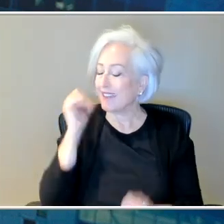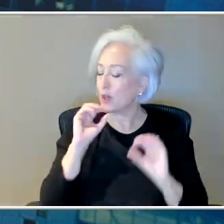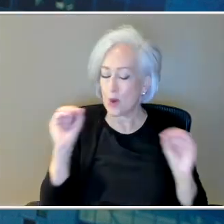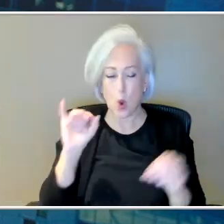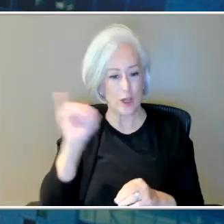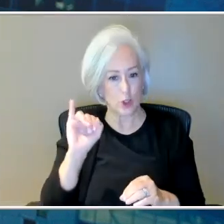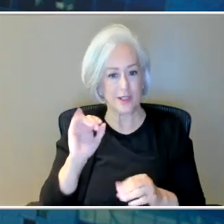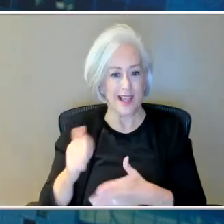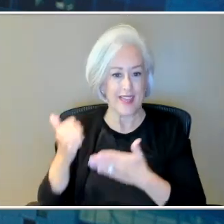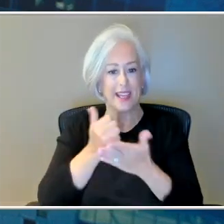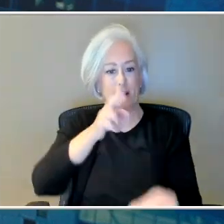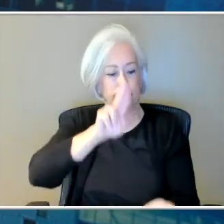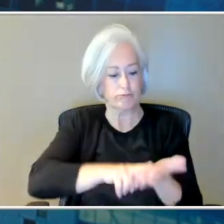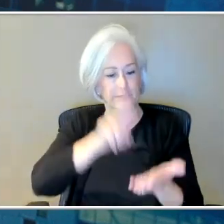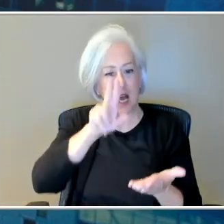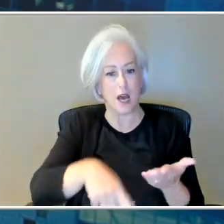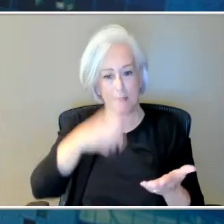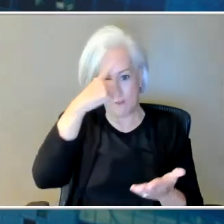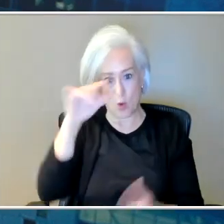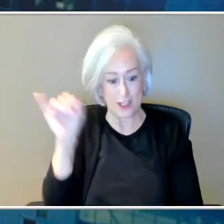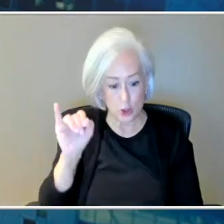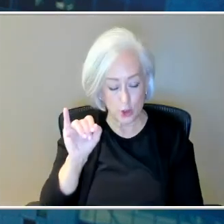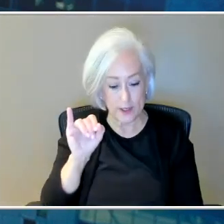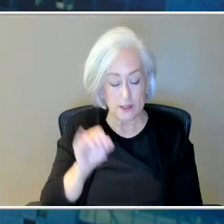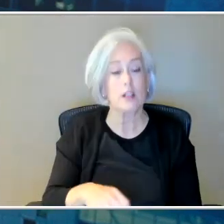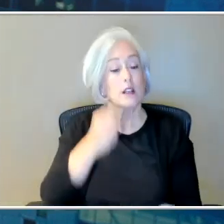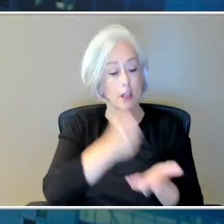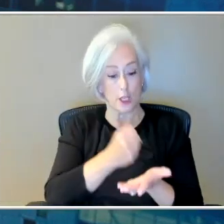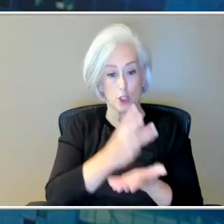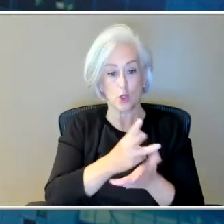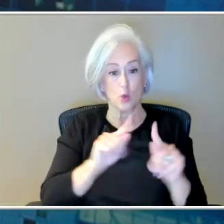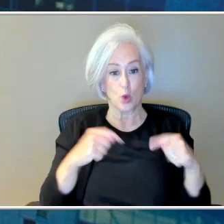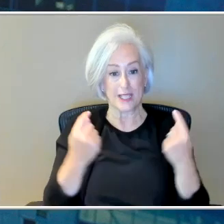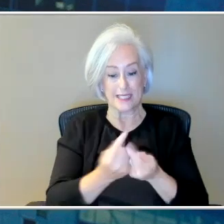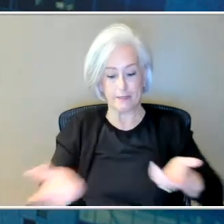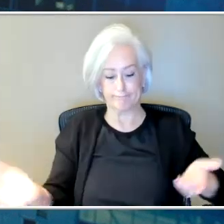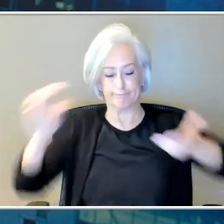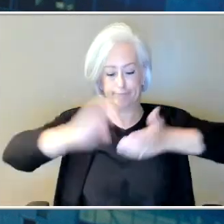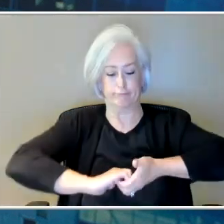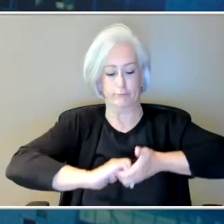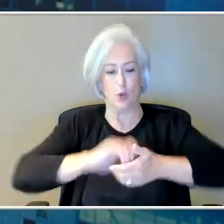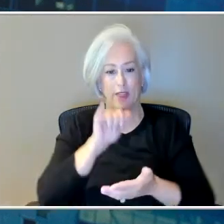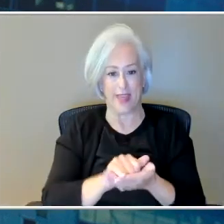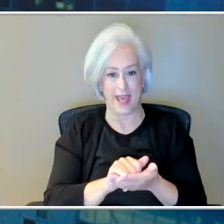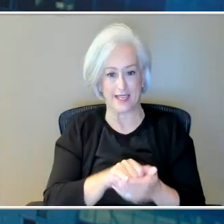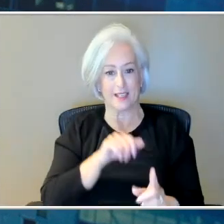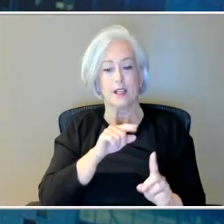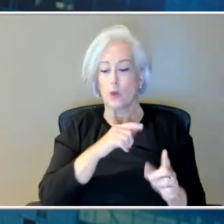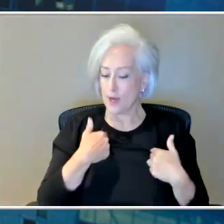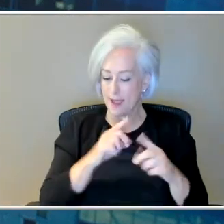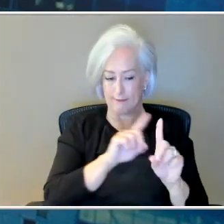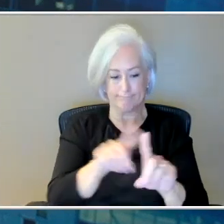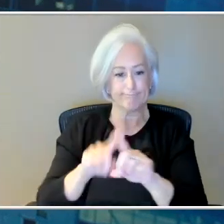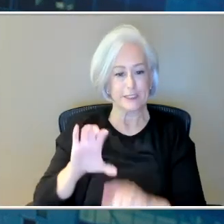is really, really important. And then our social work team is also hand in hand with that. There are different charity organizations out there that